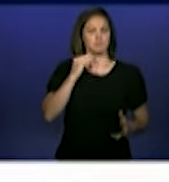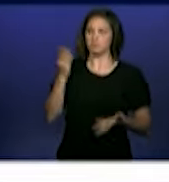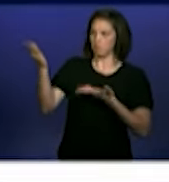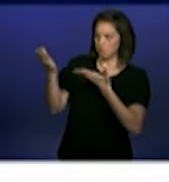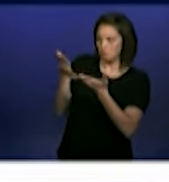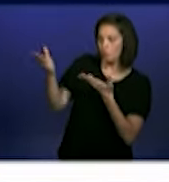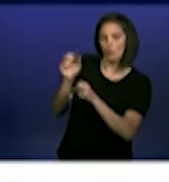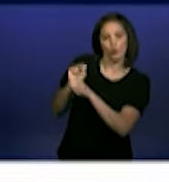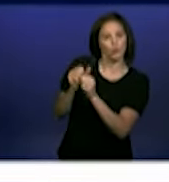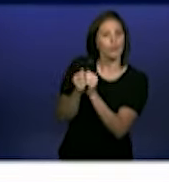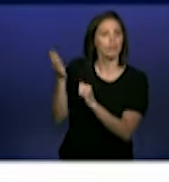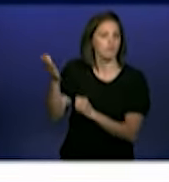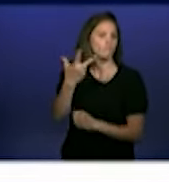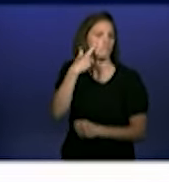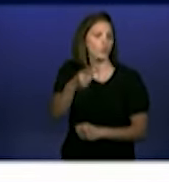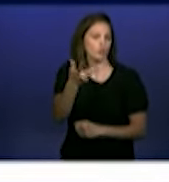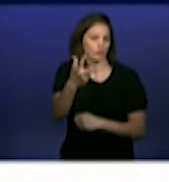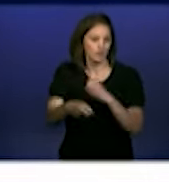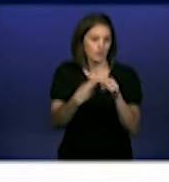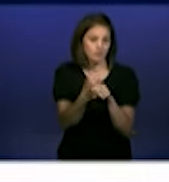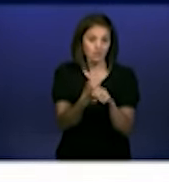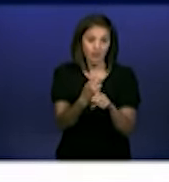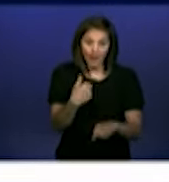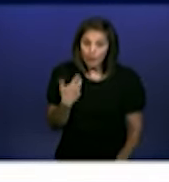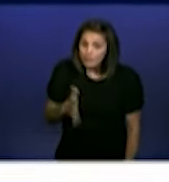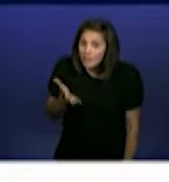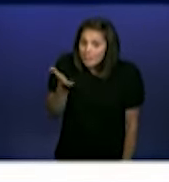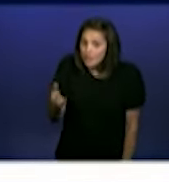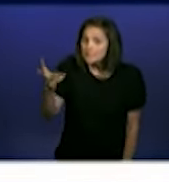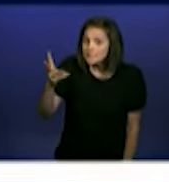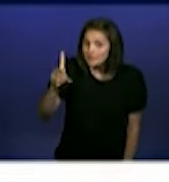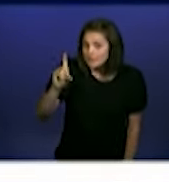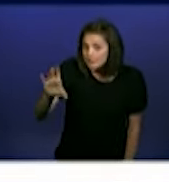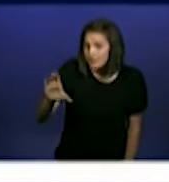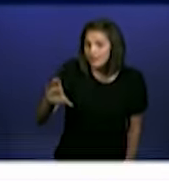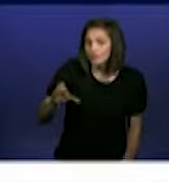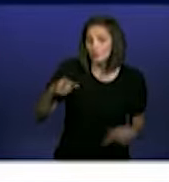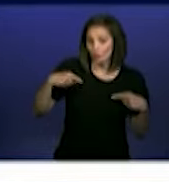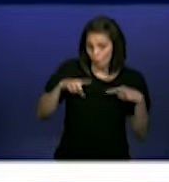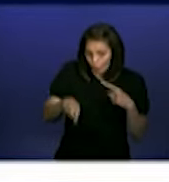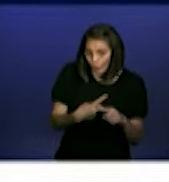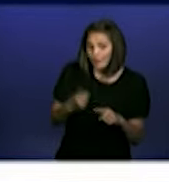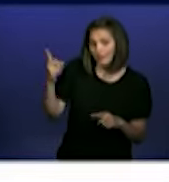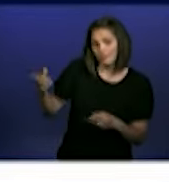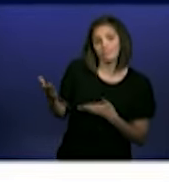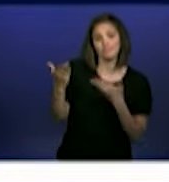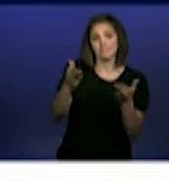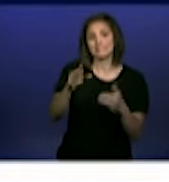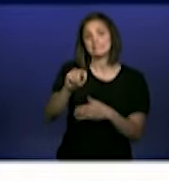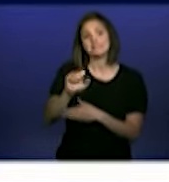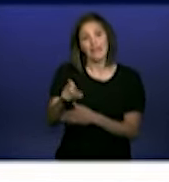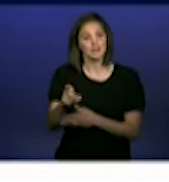together. I was there when President Trump put the tax reform proposal out and signed into law, and I was